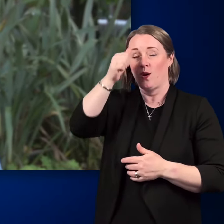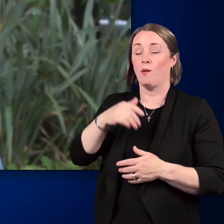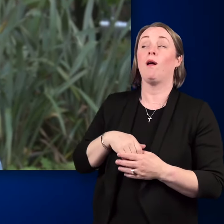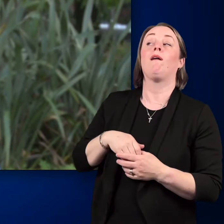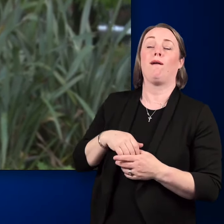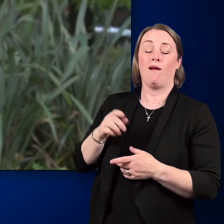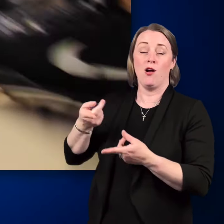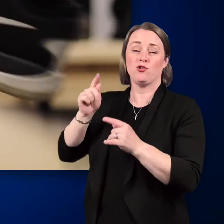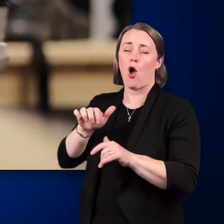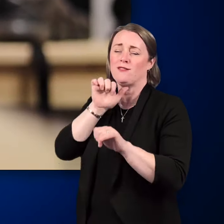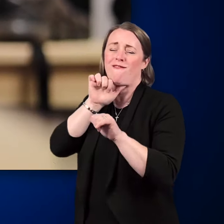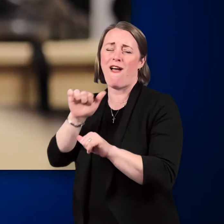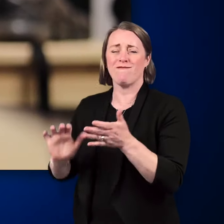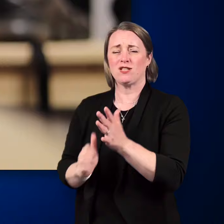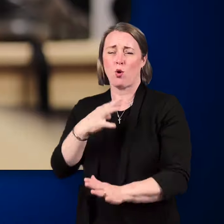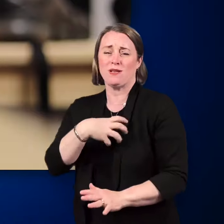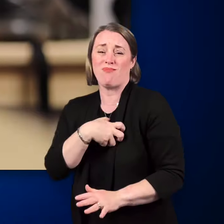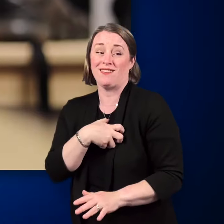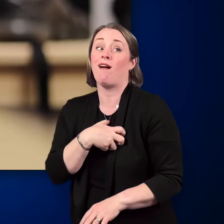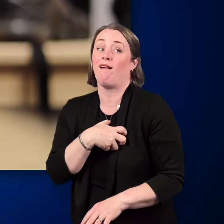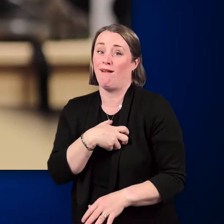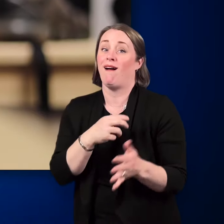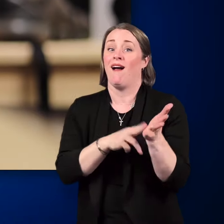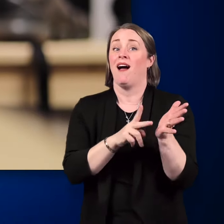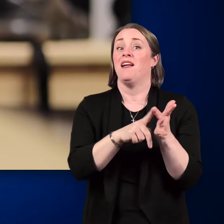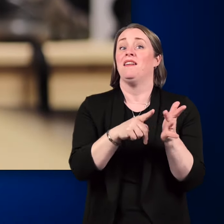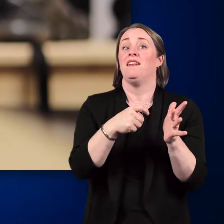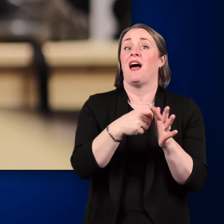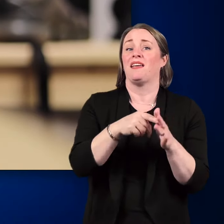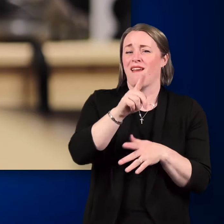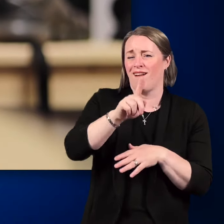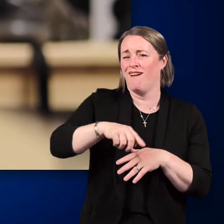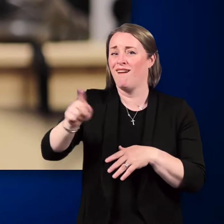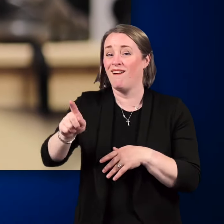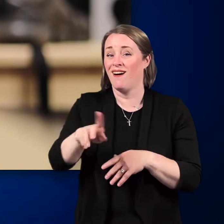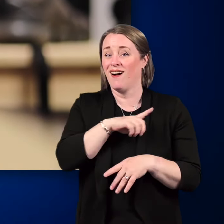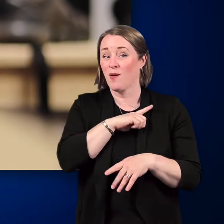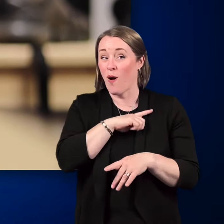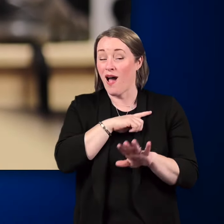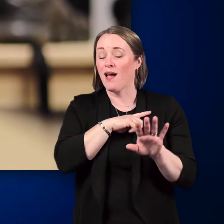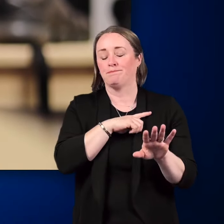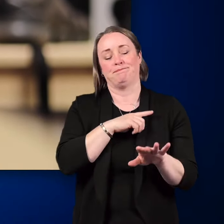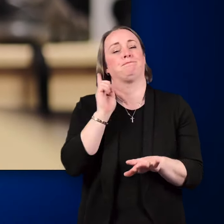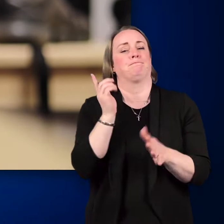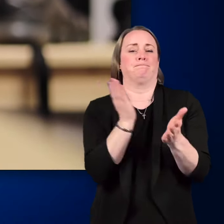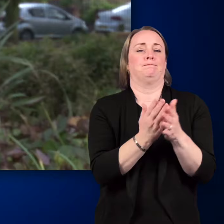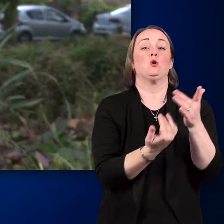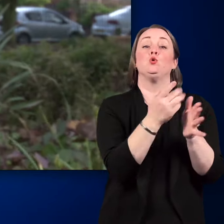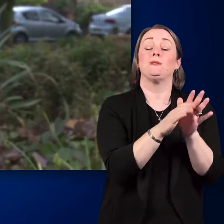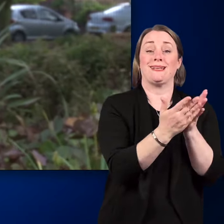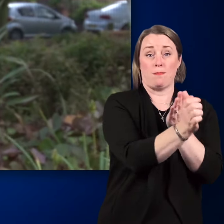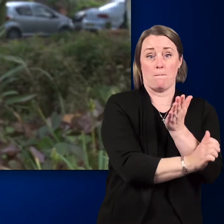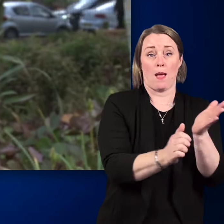brand? It's Nike. I've said this before. Why is that? Well, in the New Testament, the word Nike